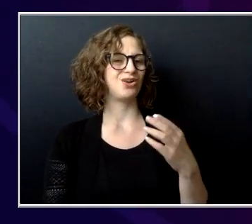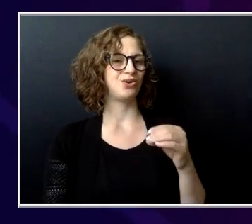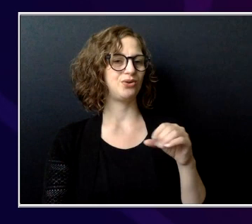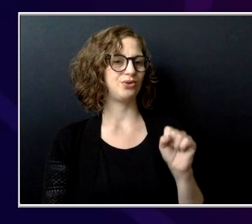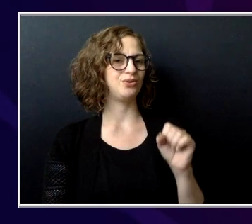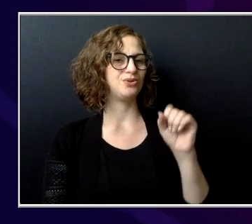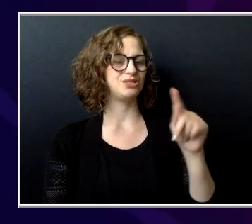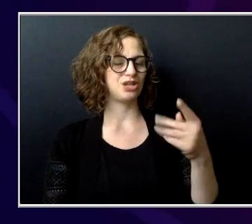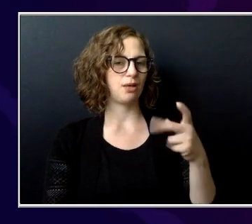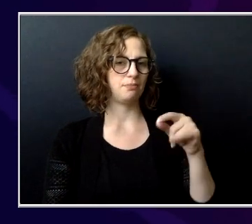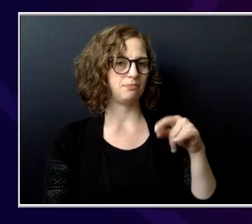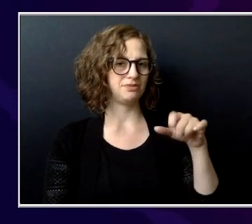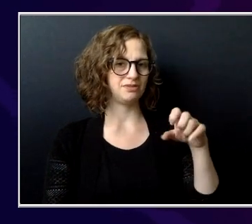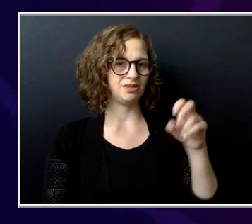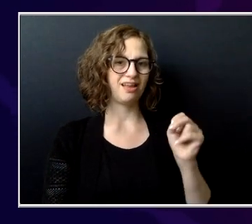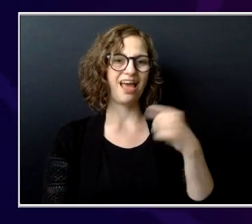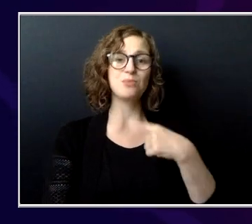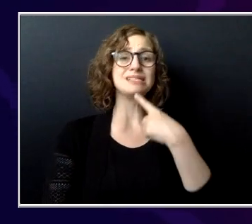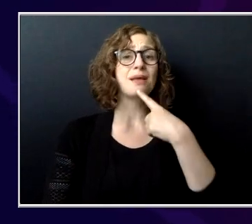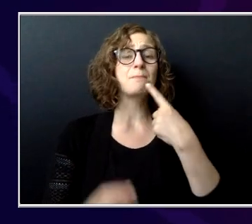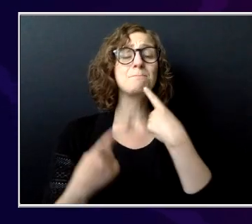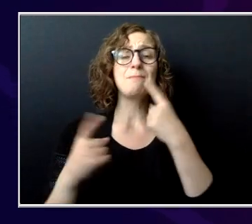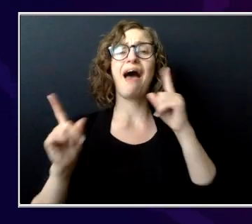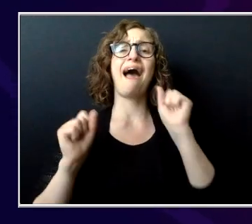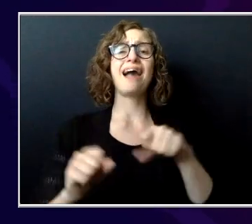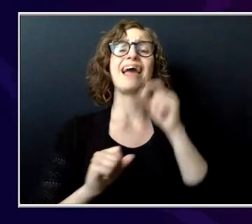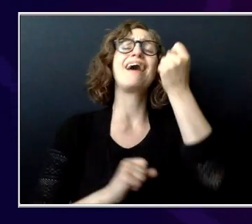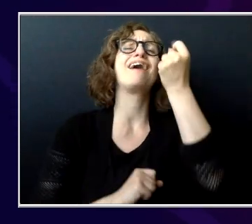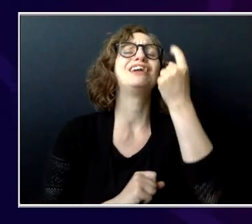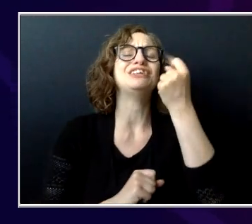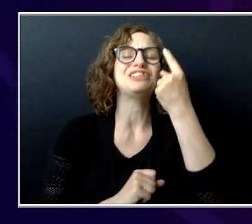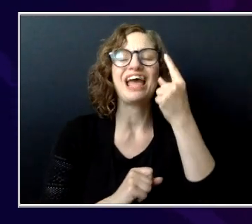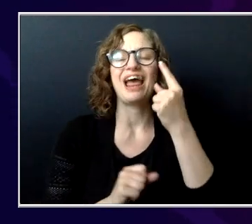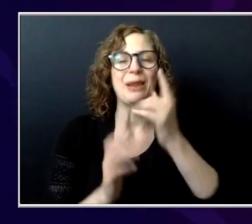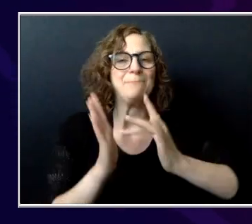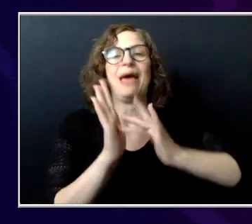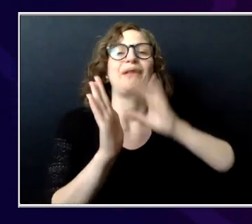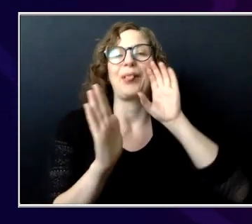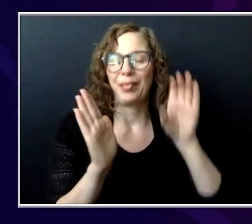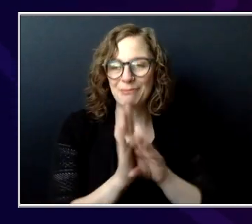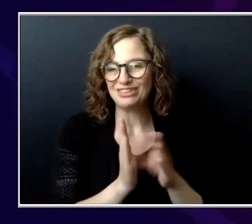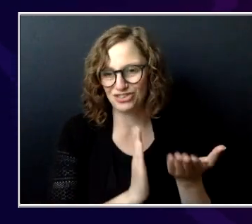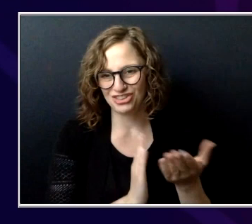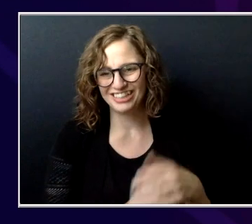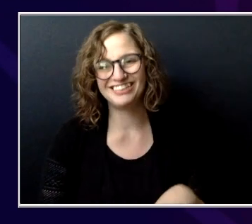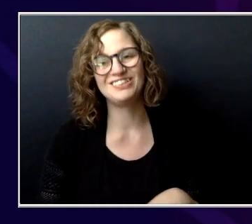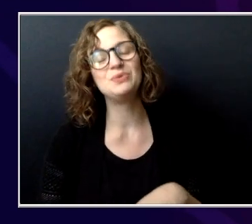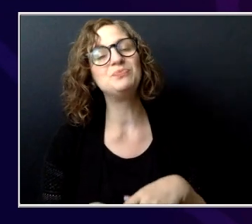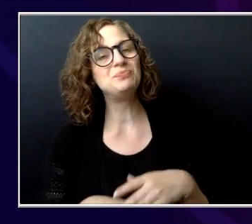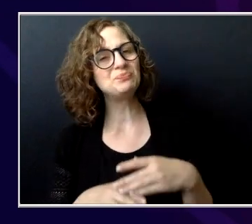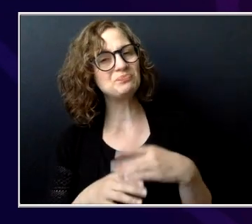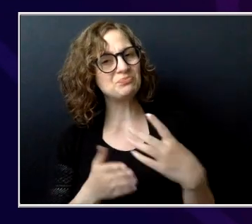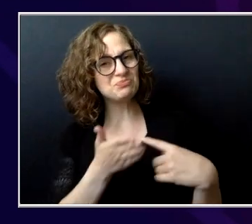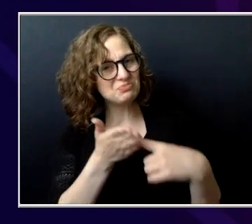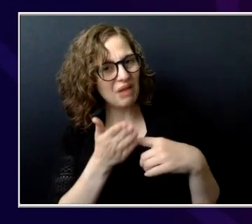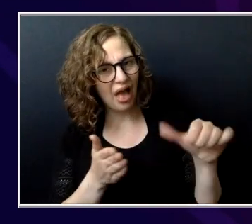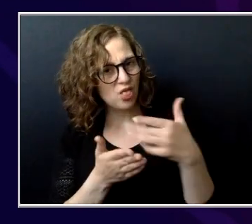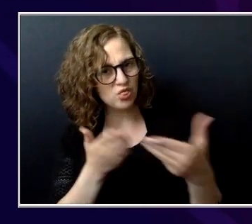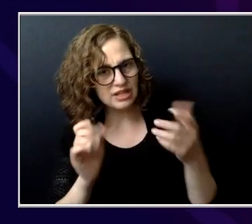medical image that we put on the screen. Talk us through these other things that can affect our heart. Well, again, when the